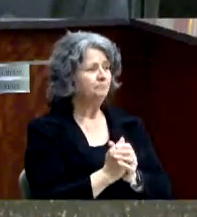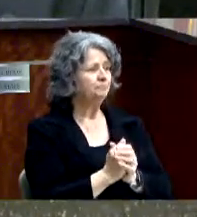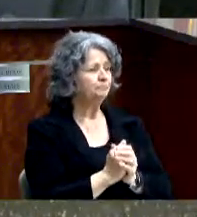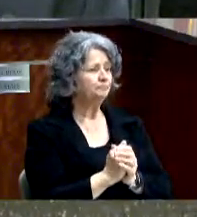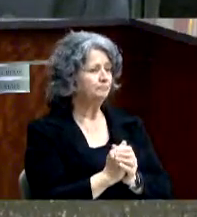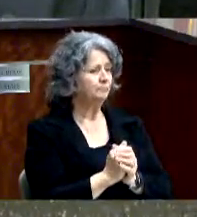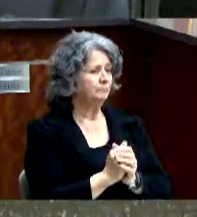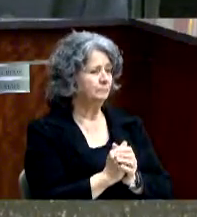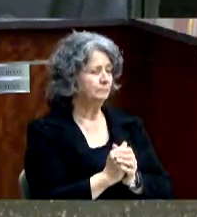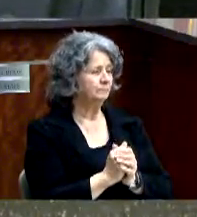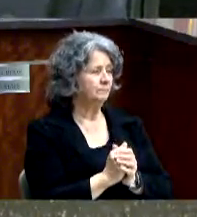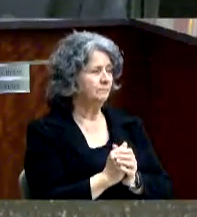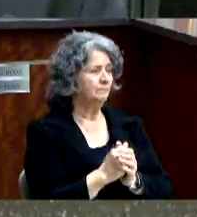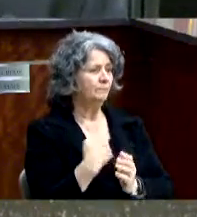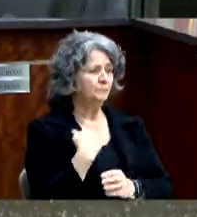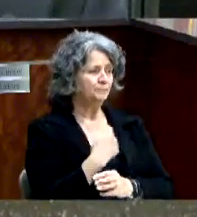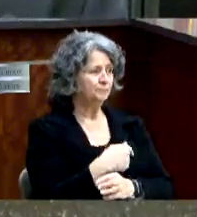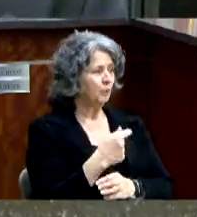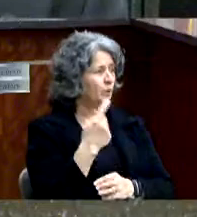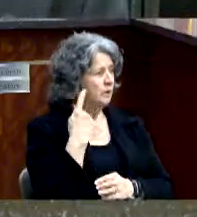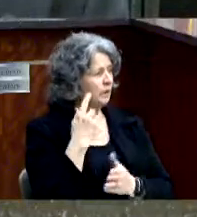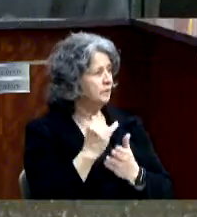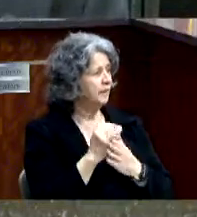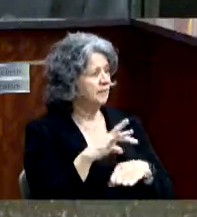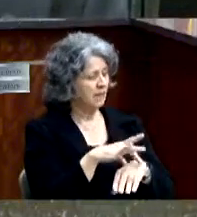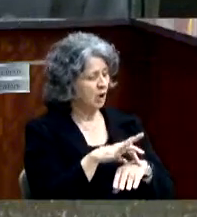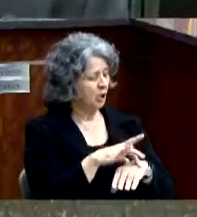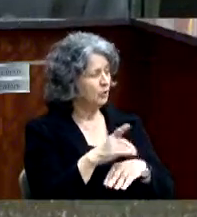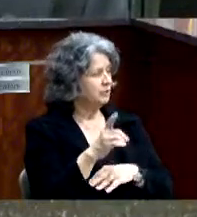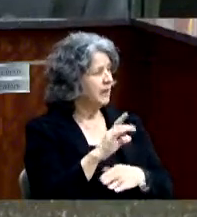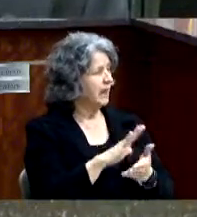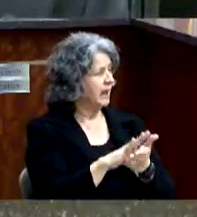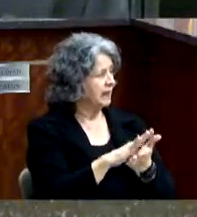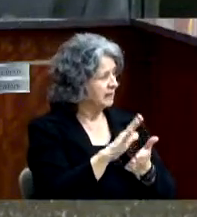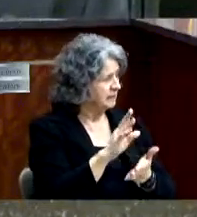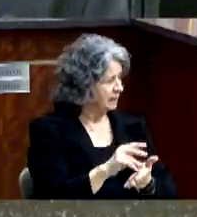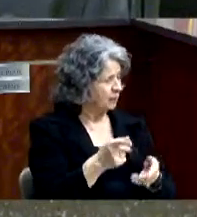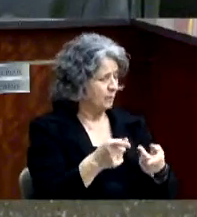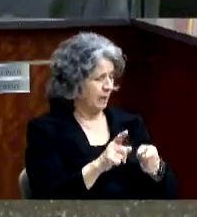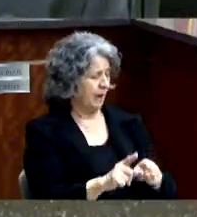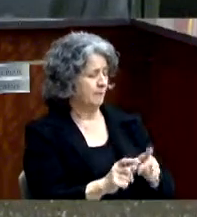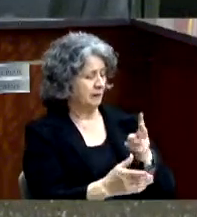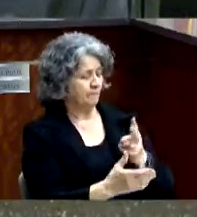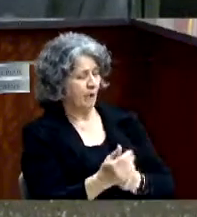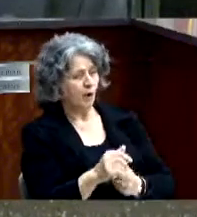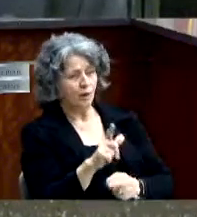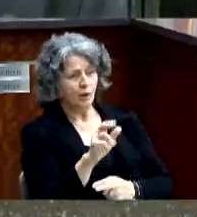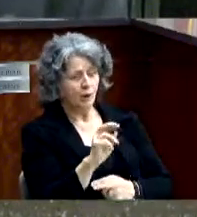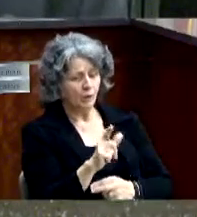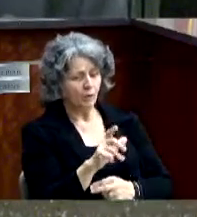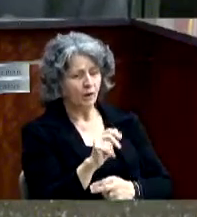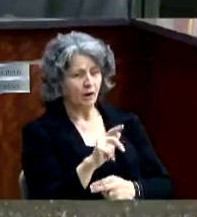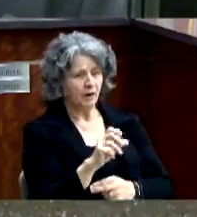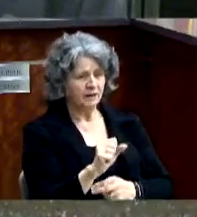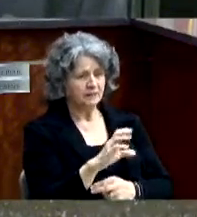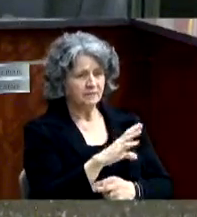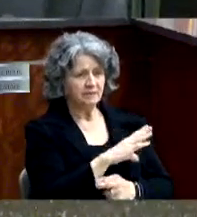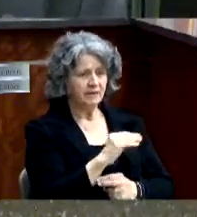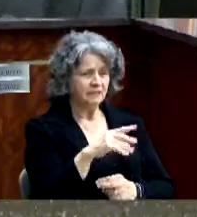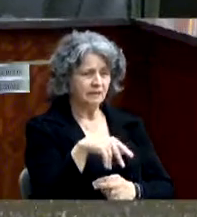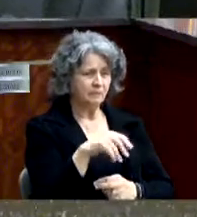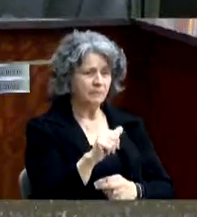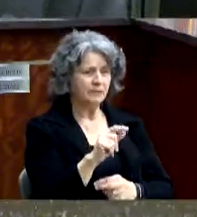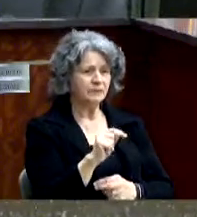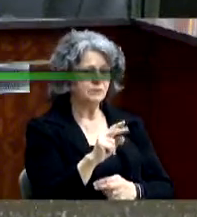the Earth Day cleanup will take part over at Laurel Lakes as well as Patuxent River. The change is it's